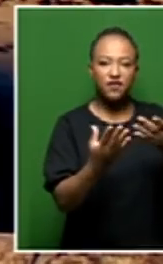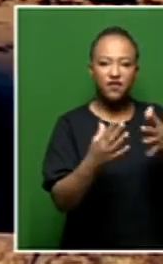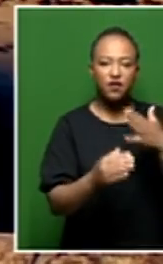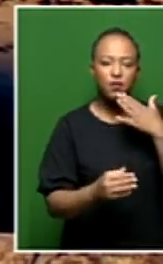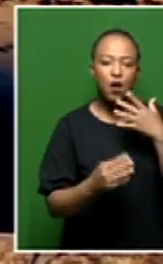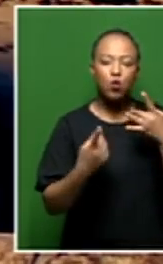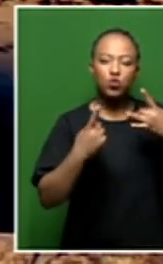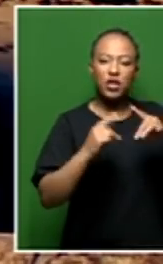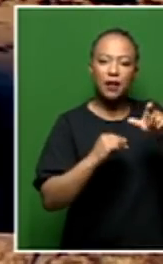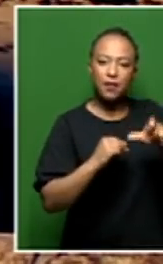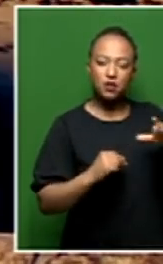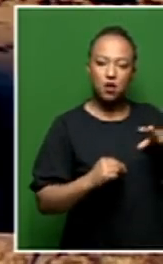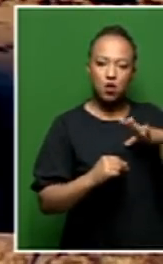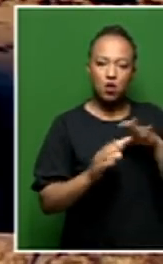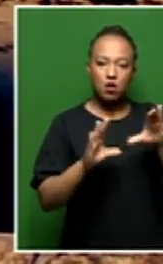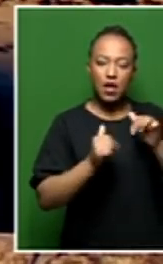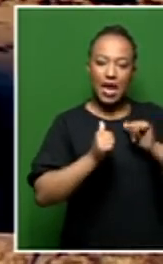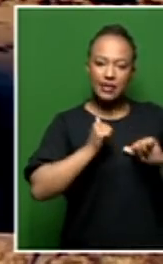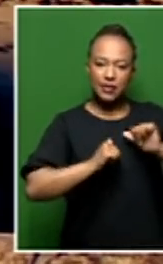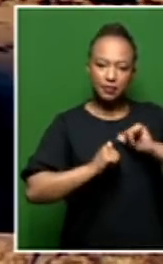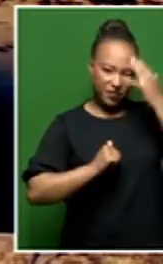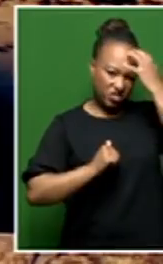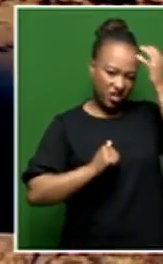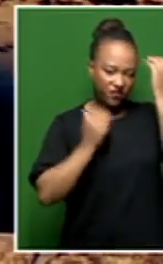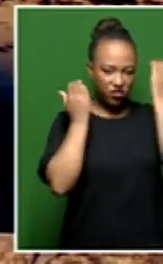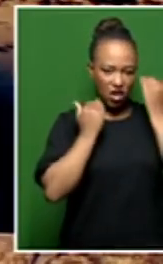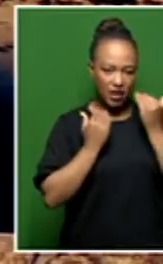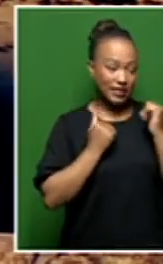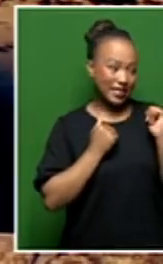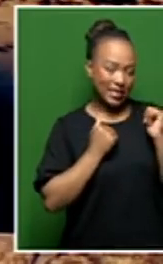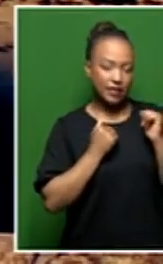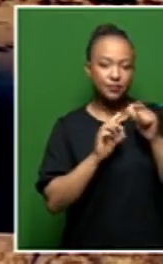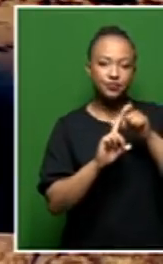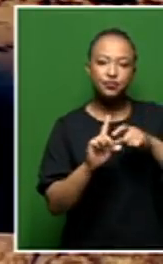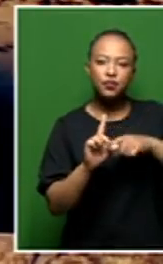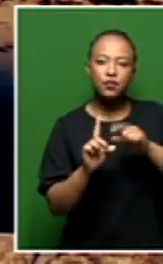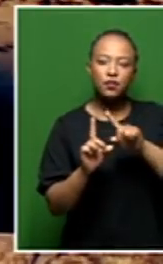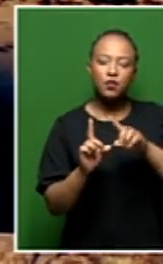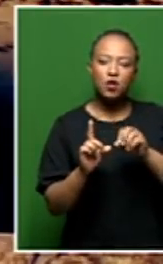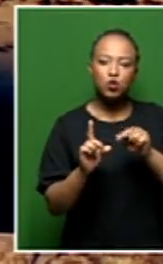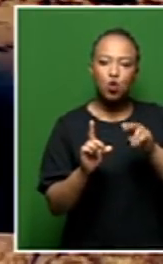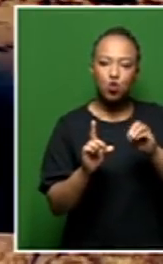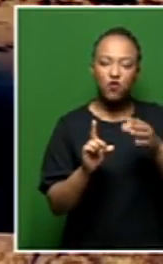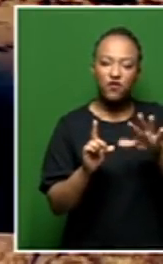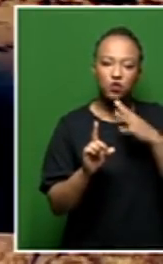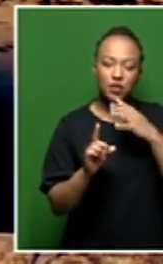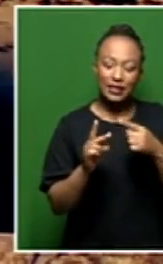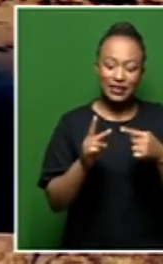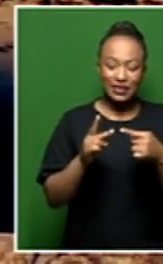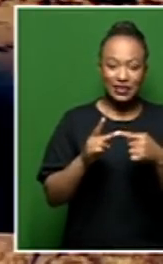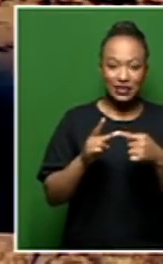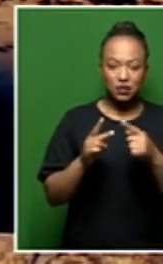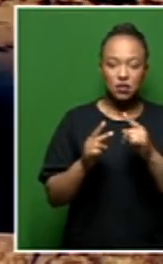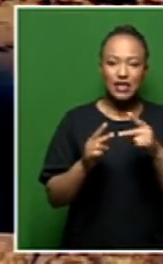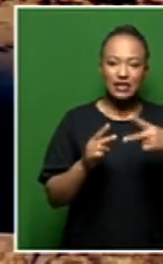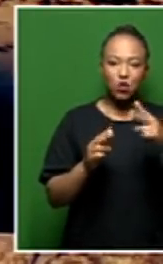Commission's chairperson, Acting Chief Justice Raymond Zondo, yesterday. Zondo announced that the second part of the report would be submitted to the President at the